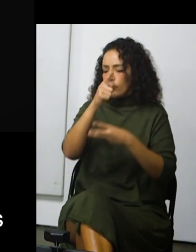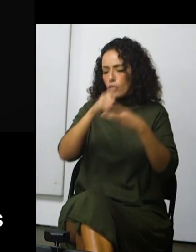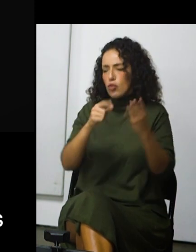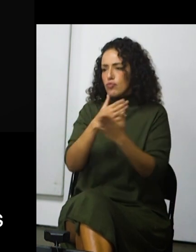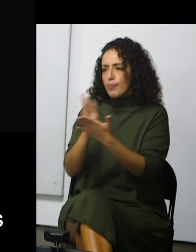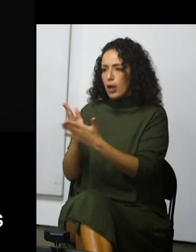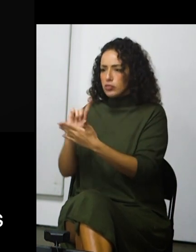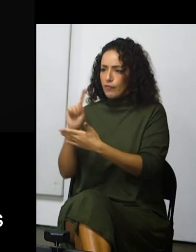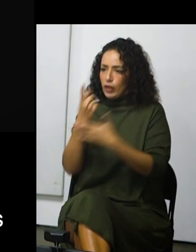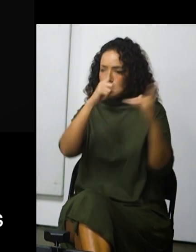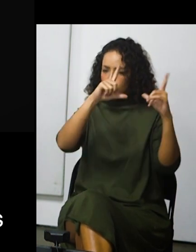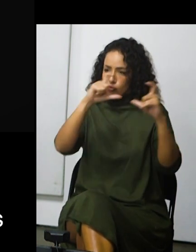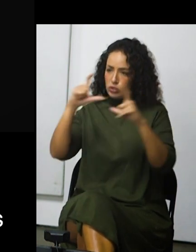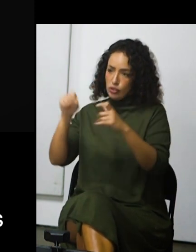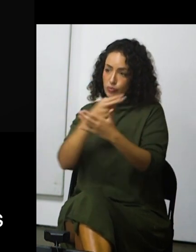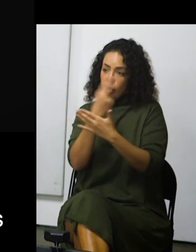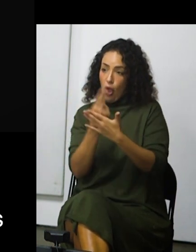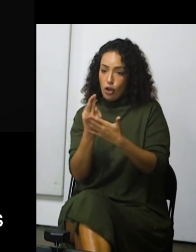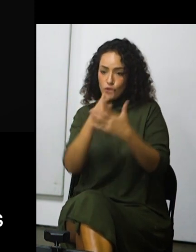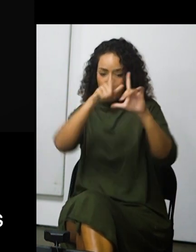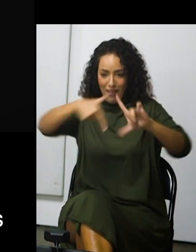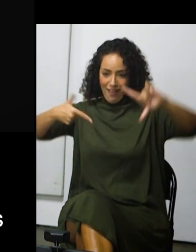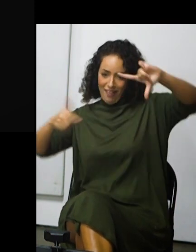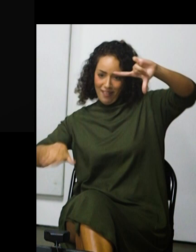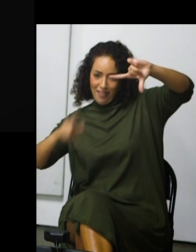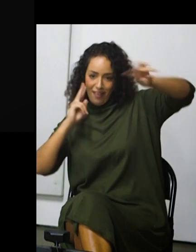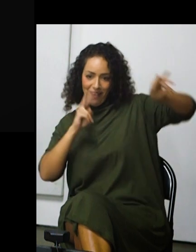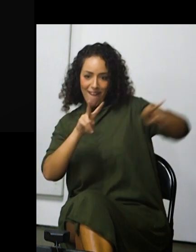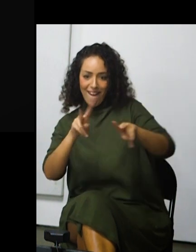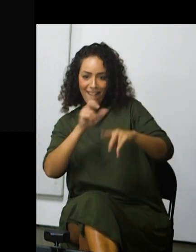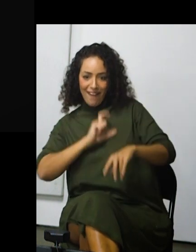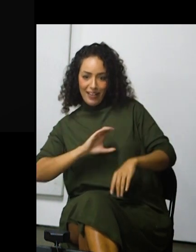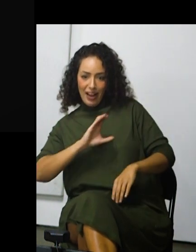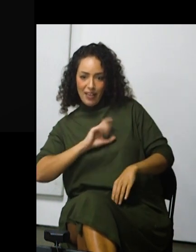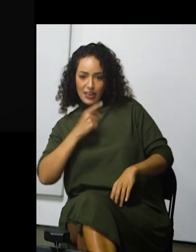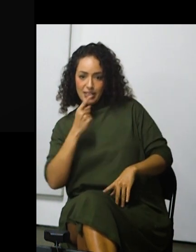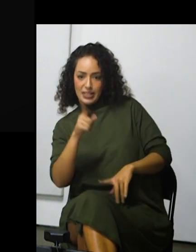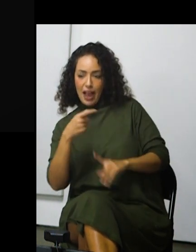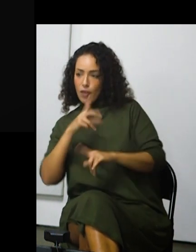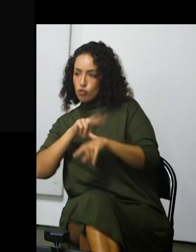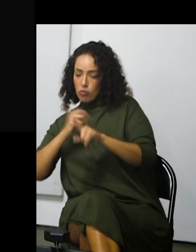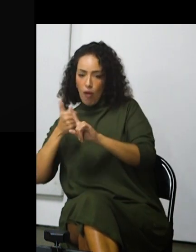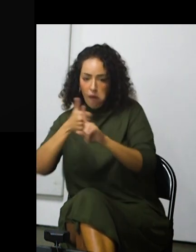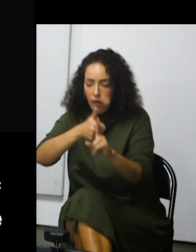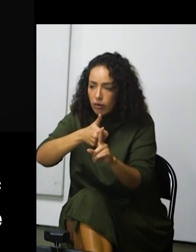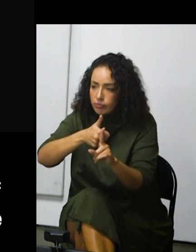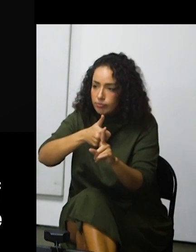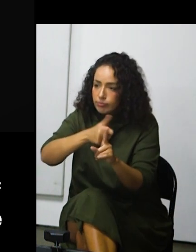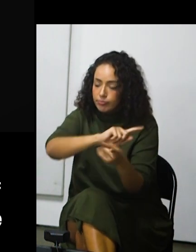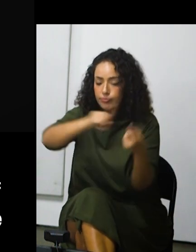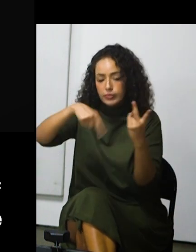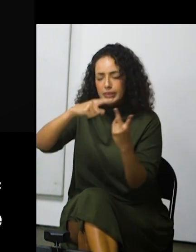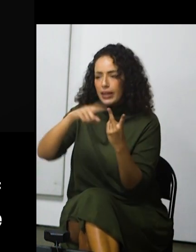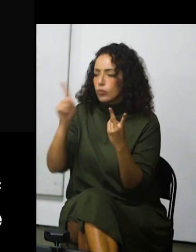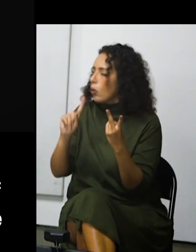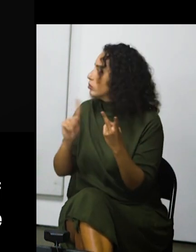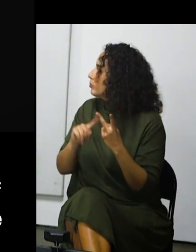first, screenshots from the cartoons I grew up watching, where the characters received medical interventions. The